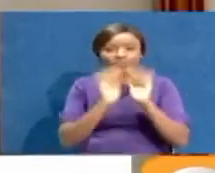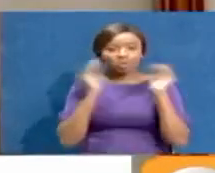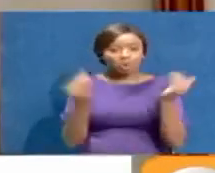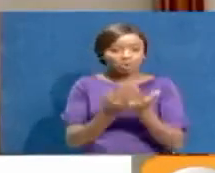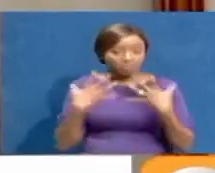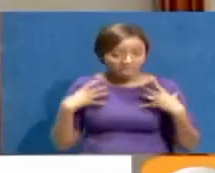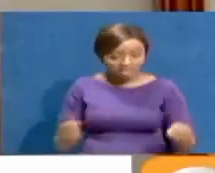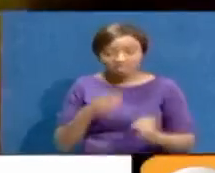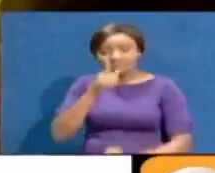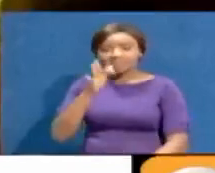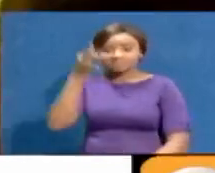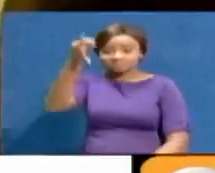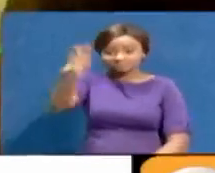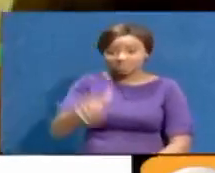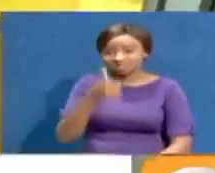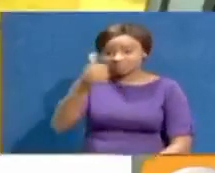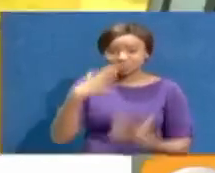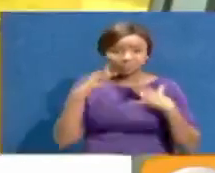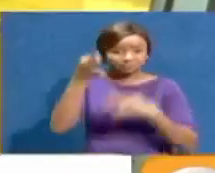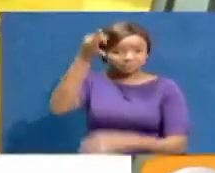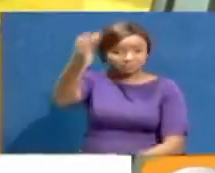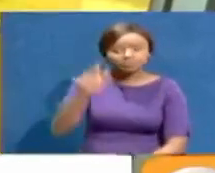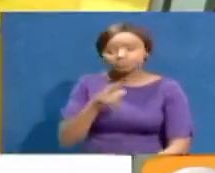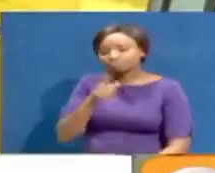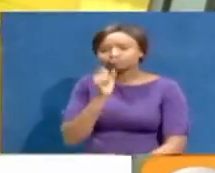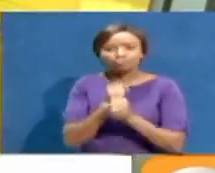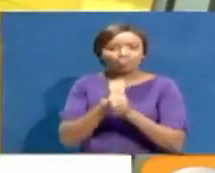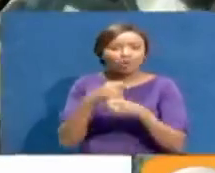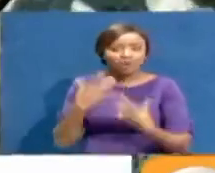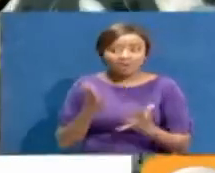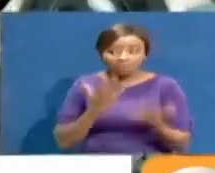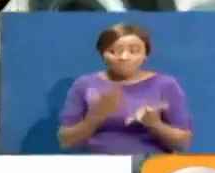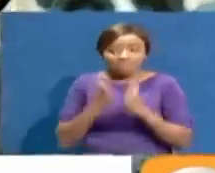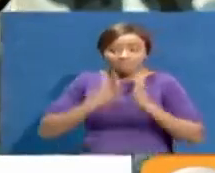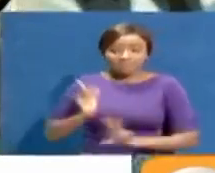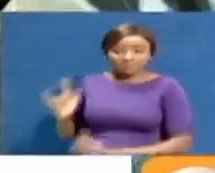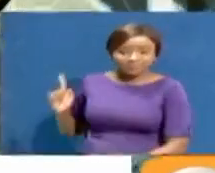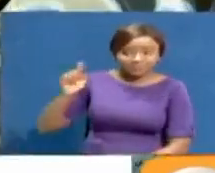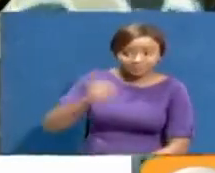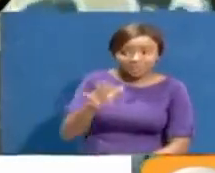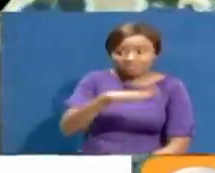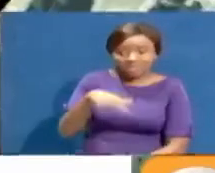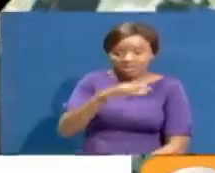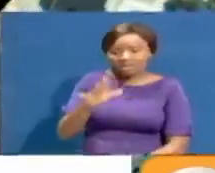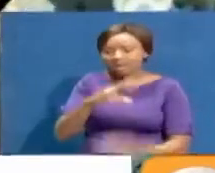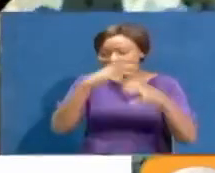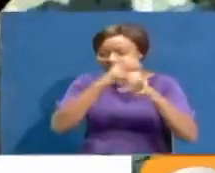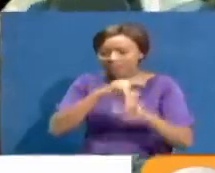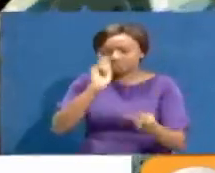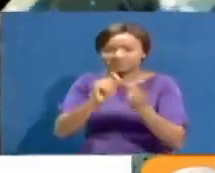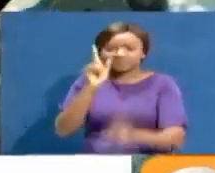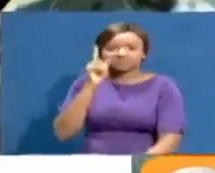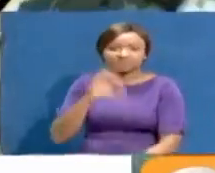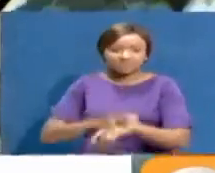future, then it's a good future. So, how does this work? A traveller first visits only an authorized lab to take a